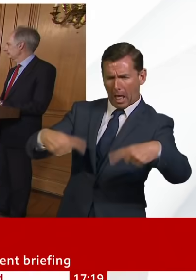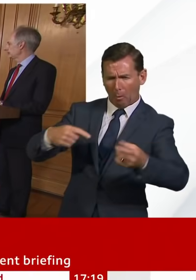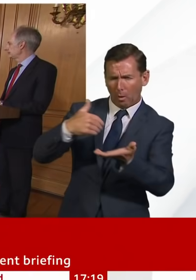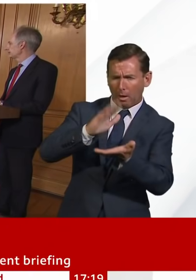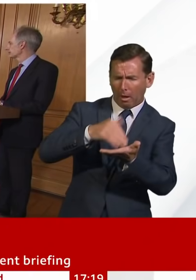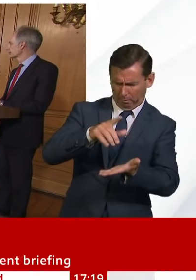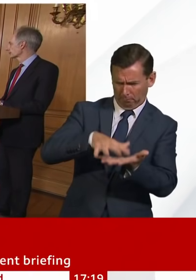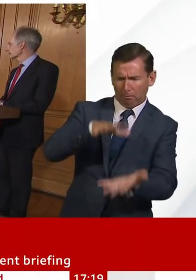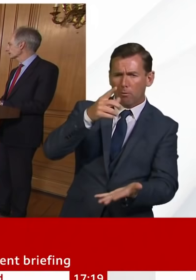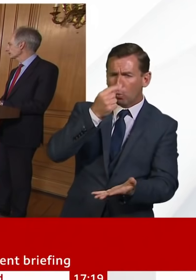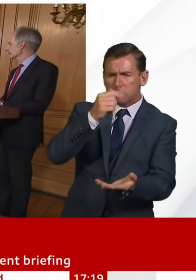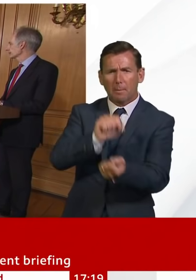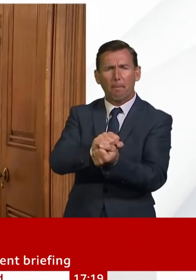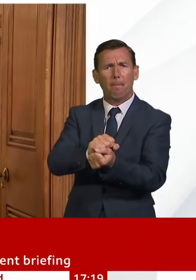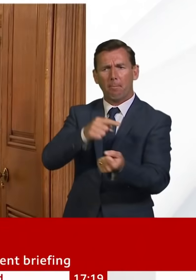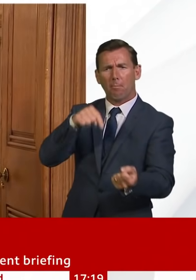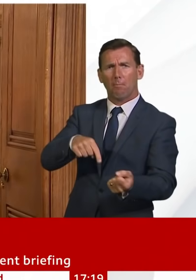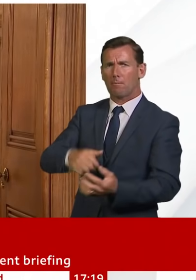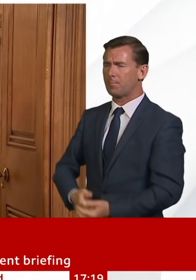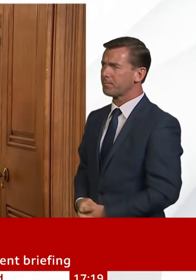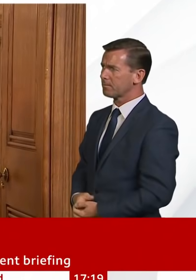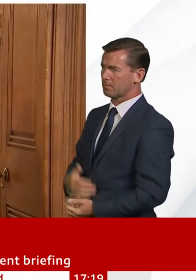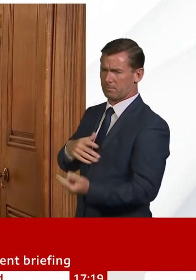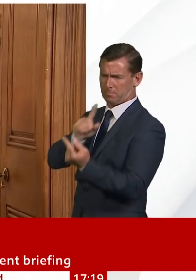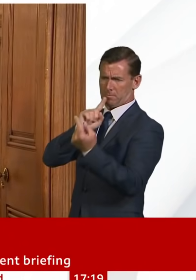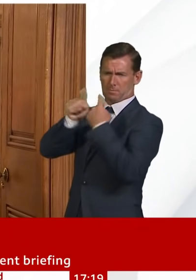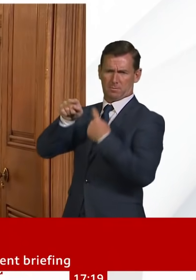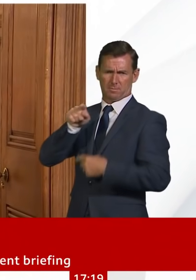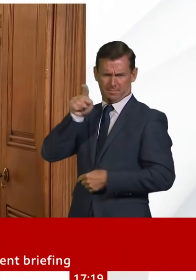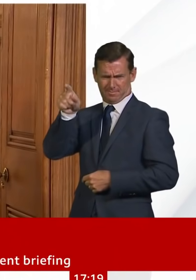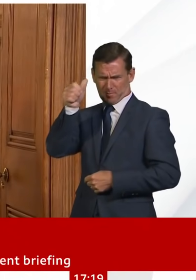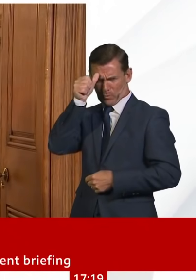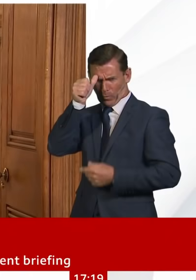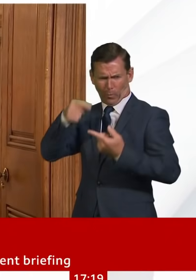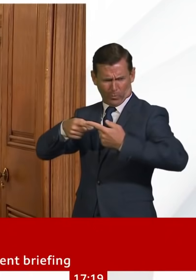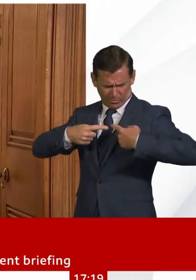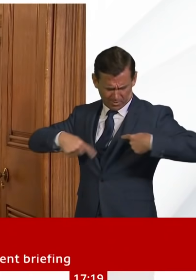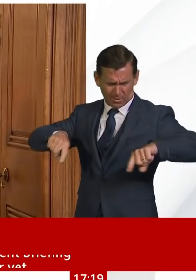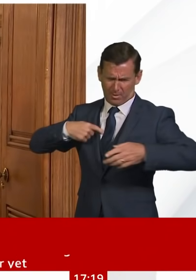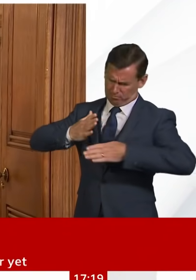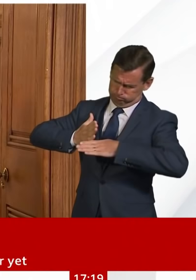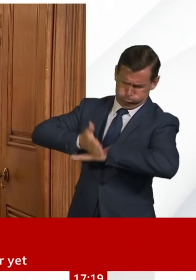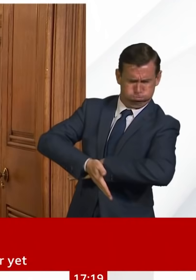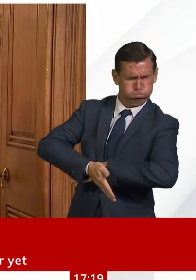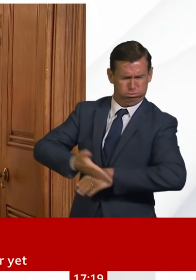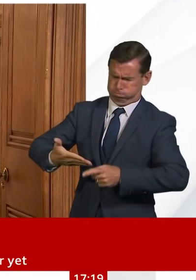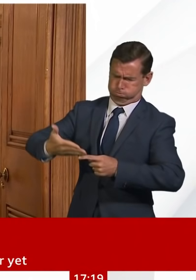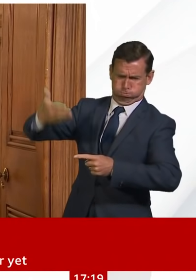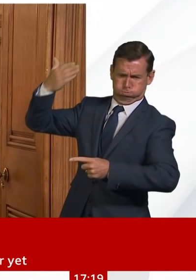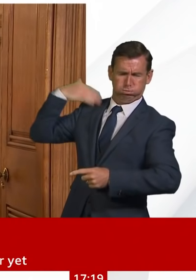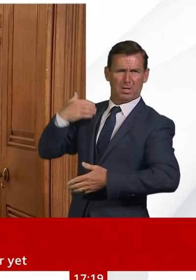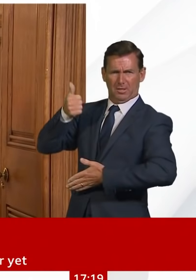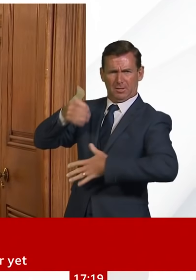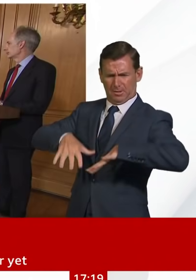pushing at making sure that we get PPE to the front line, to the people who need it, since right at the start of